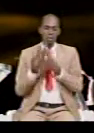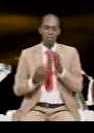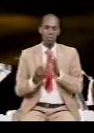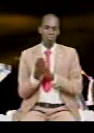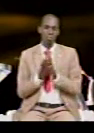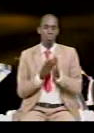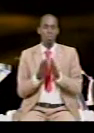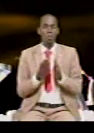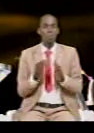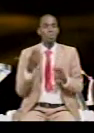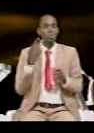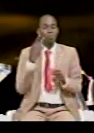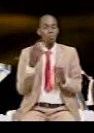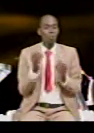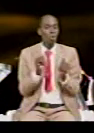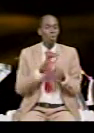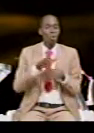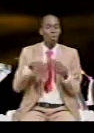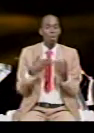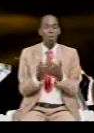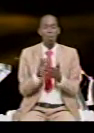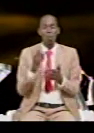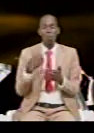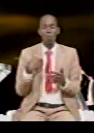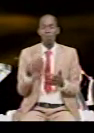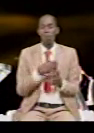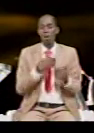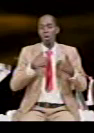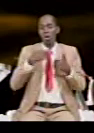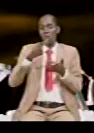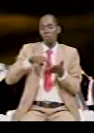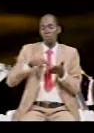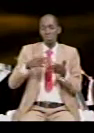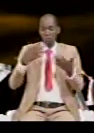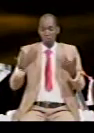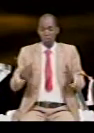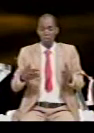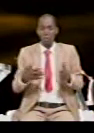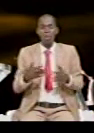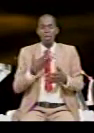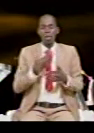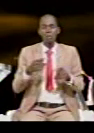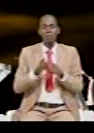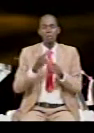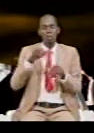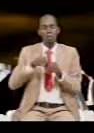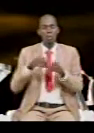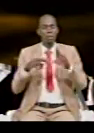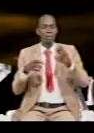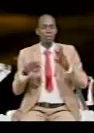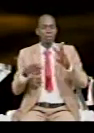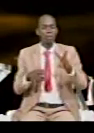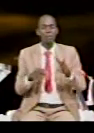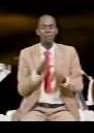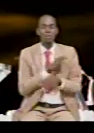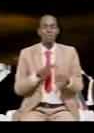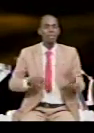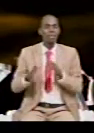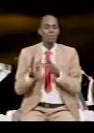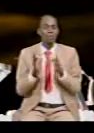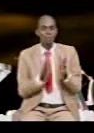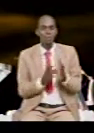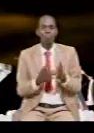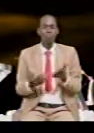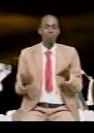All the passages we have read today, including the ones in Revelation, Jesus Christ kept reiterating the fact